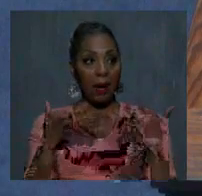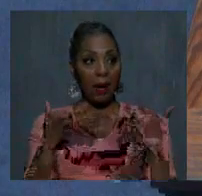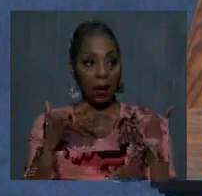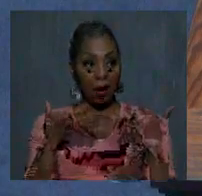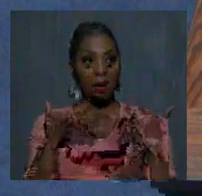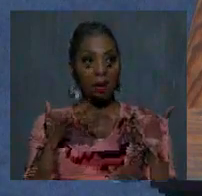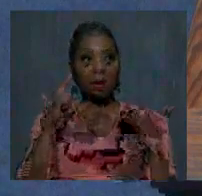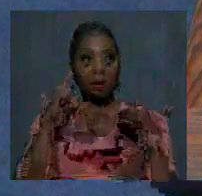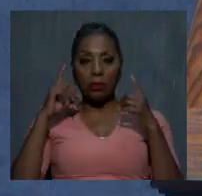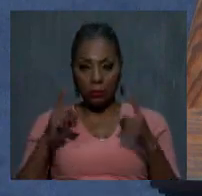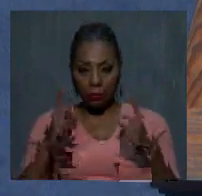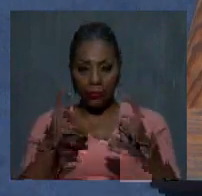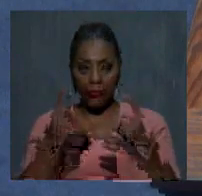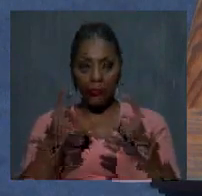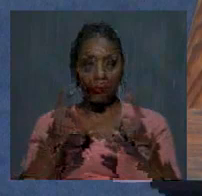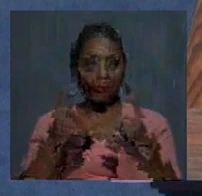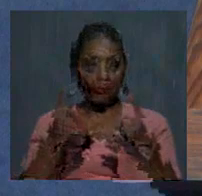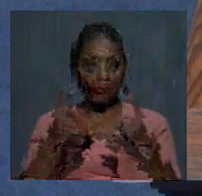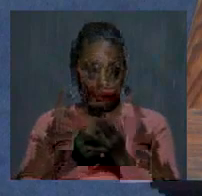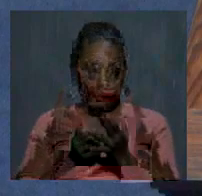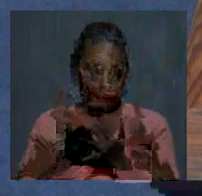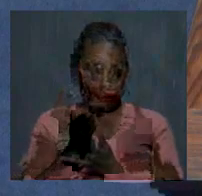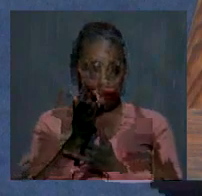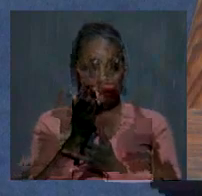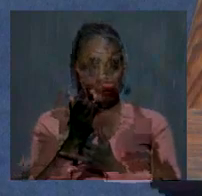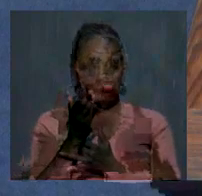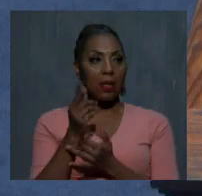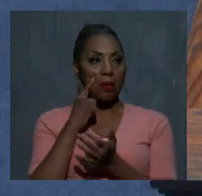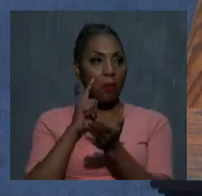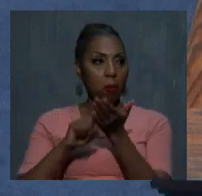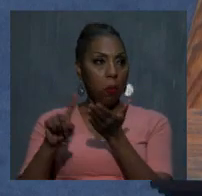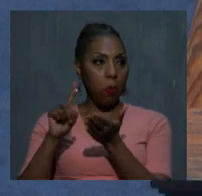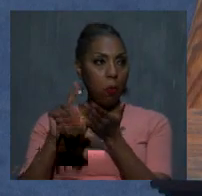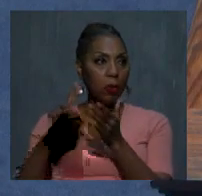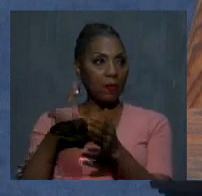have determined through the